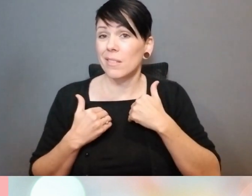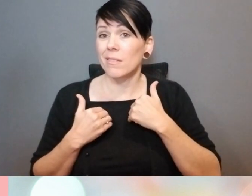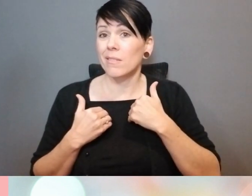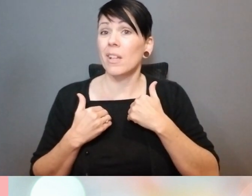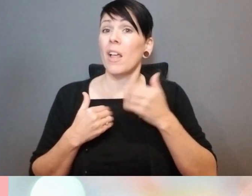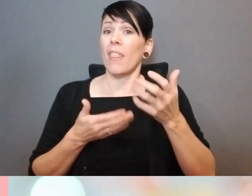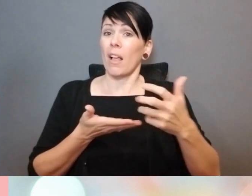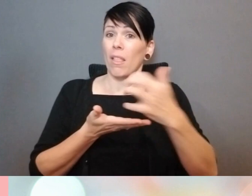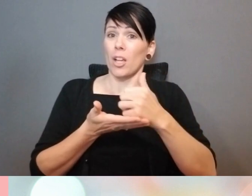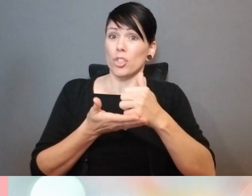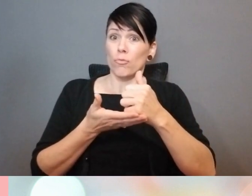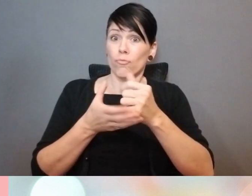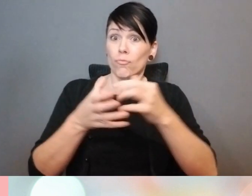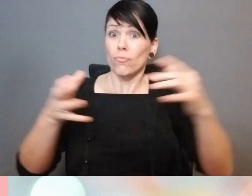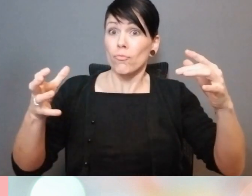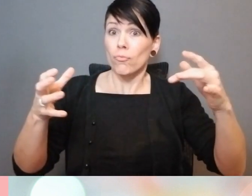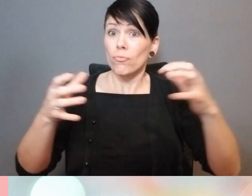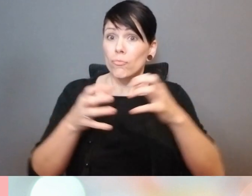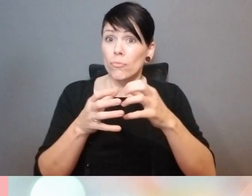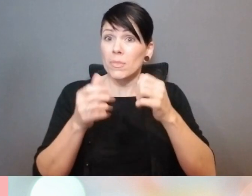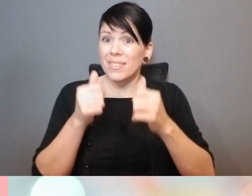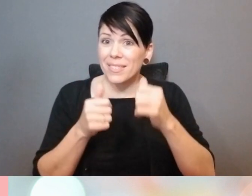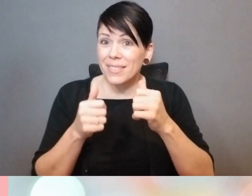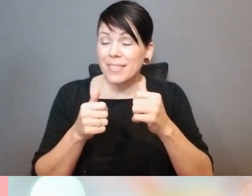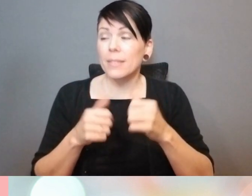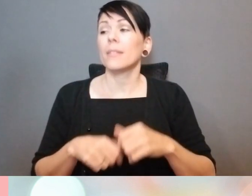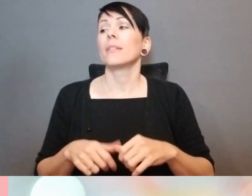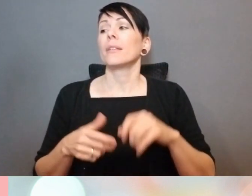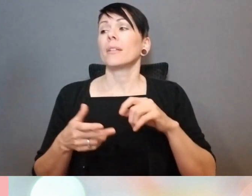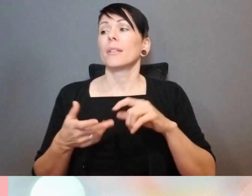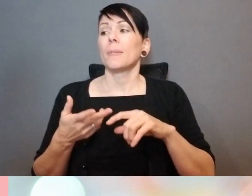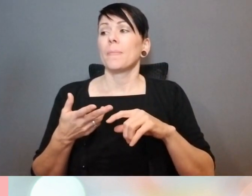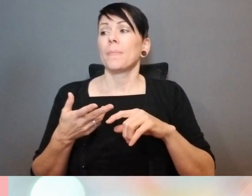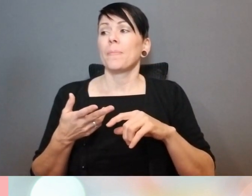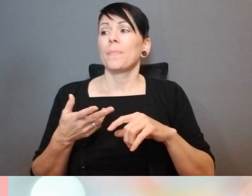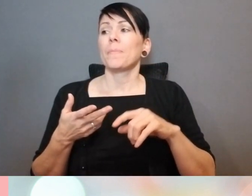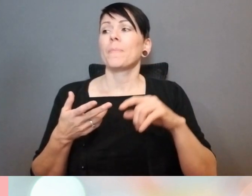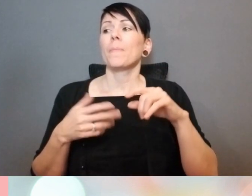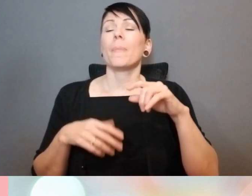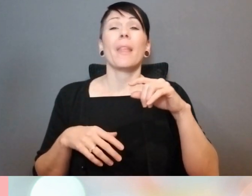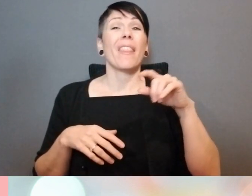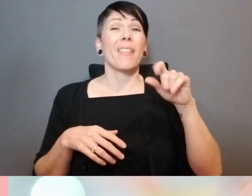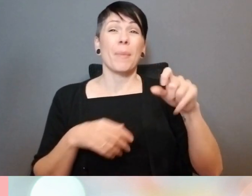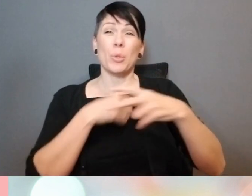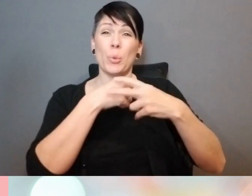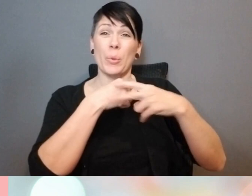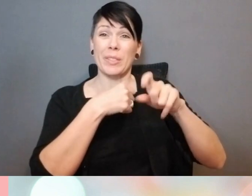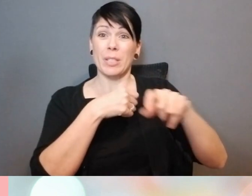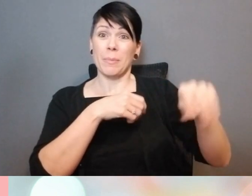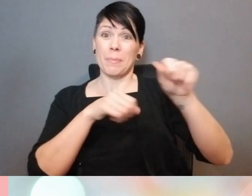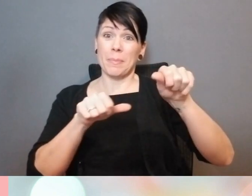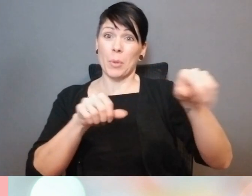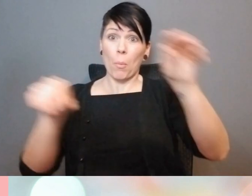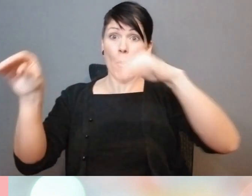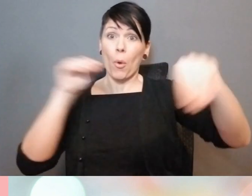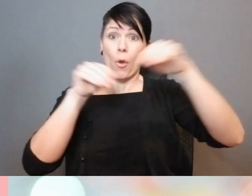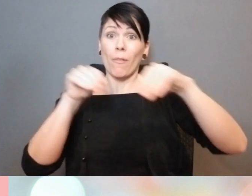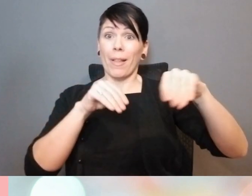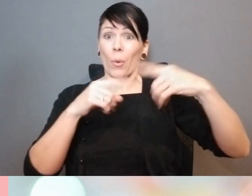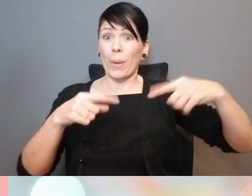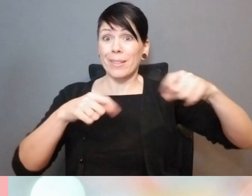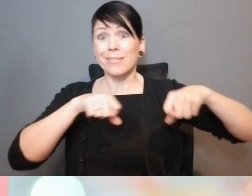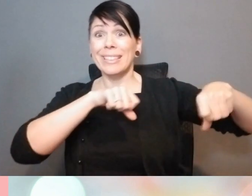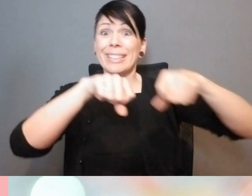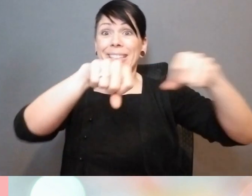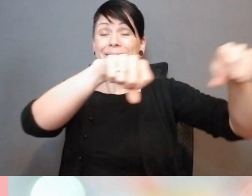my storage need to be mobile? Do I need everything in one room? Do I need an inventory for it? And aside from just the general need